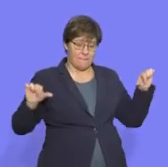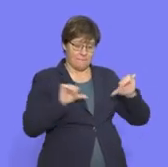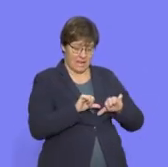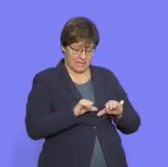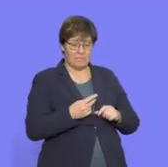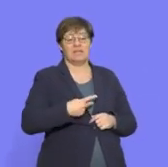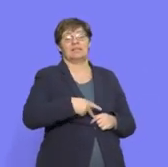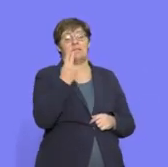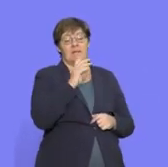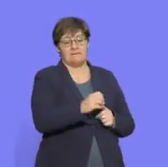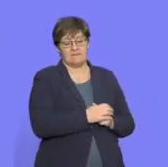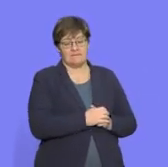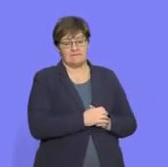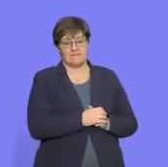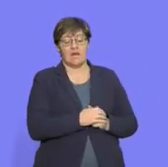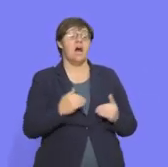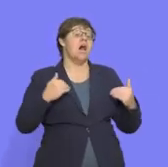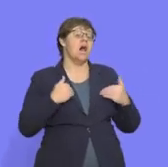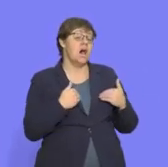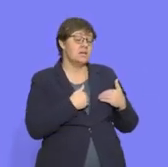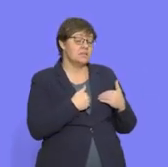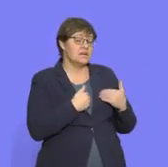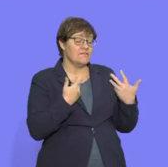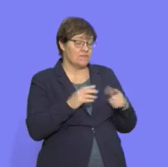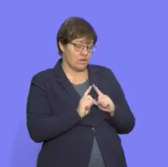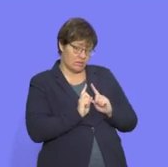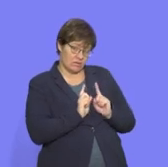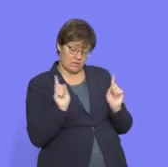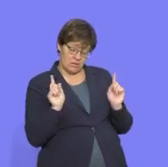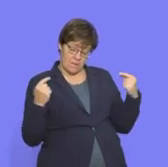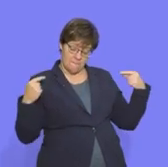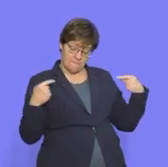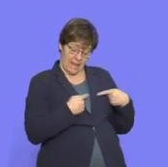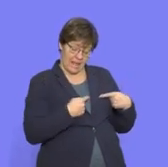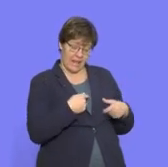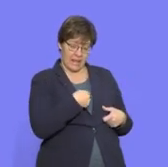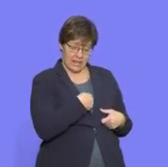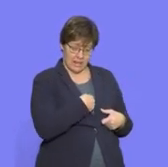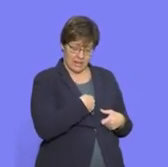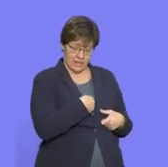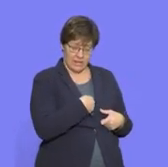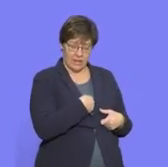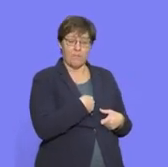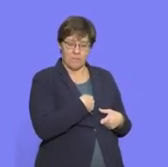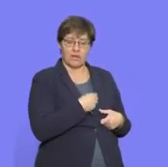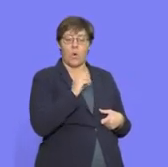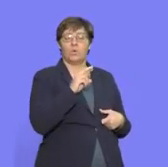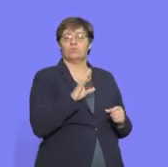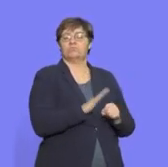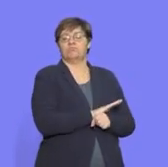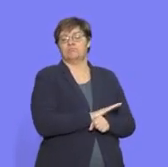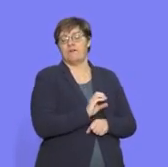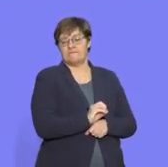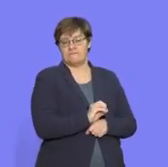my double circulation. Once the blood comes to my heart, it's filled with